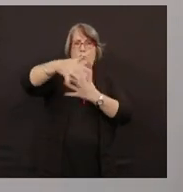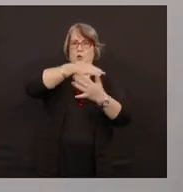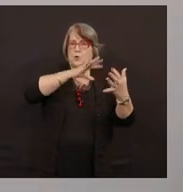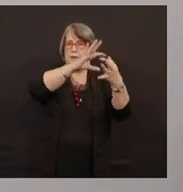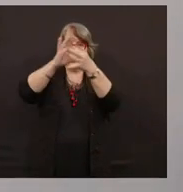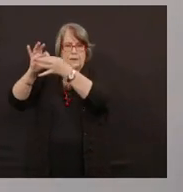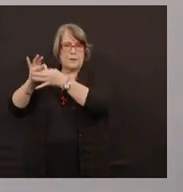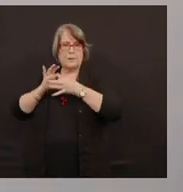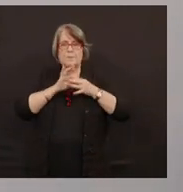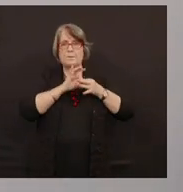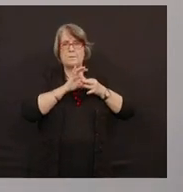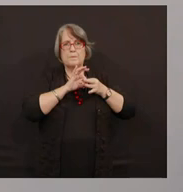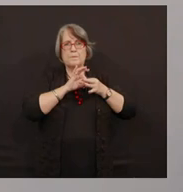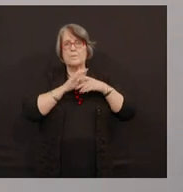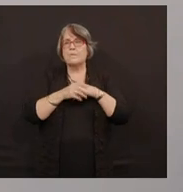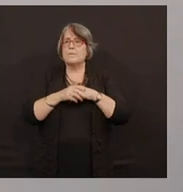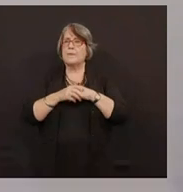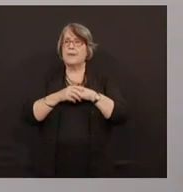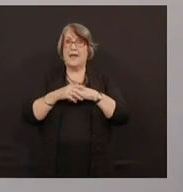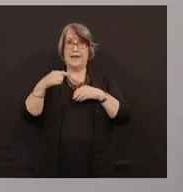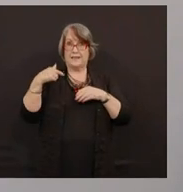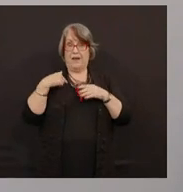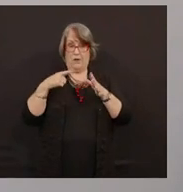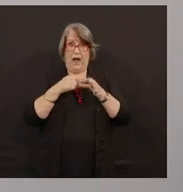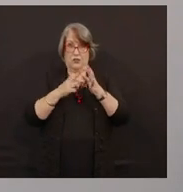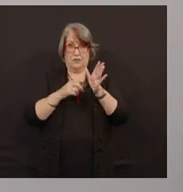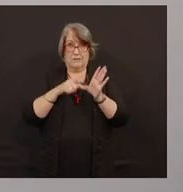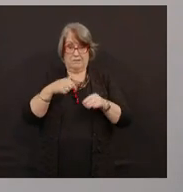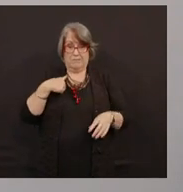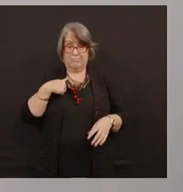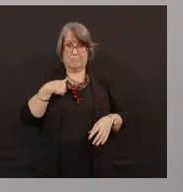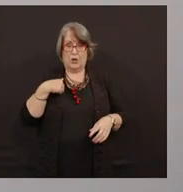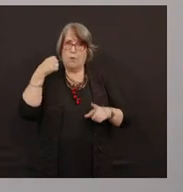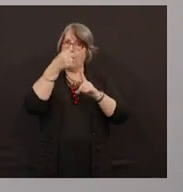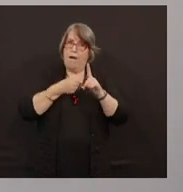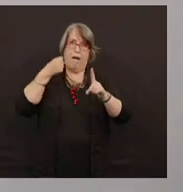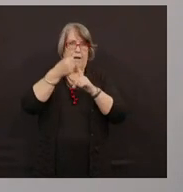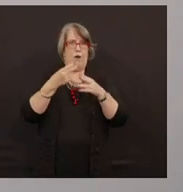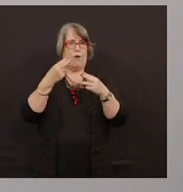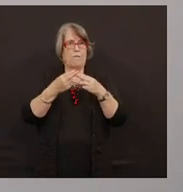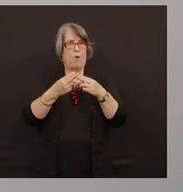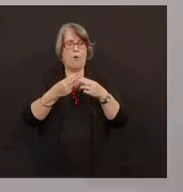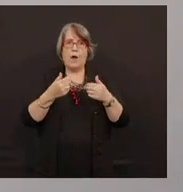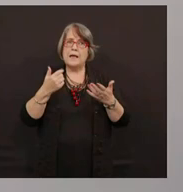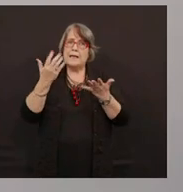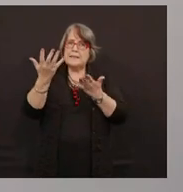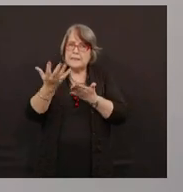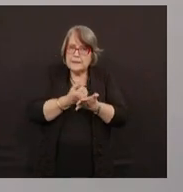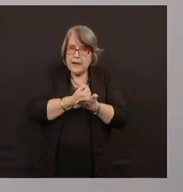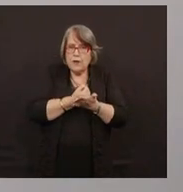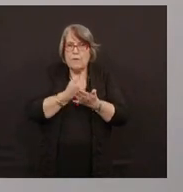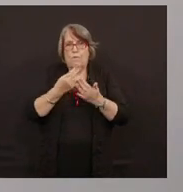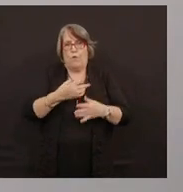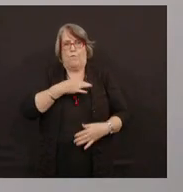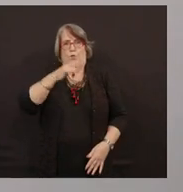connections. So as an agency, we have been advocating for adequate safeguarding of vulnerable